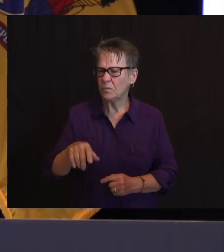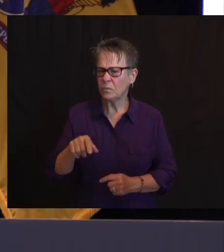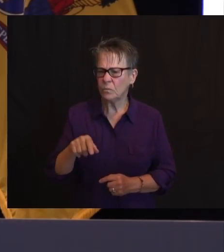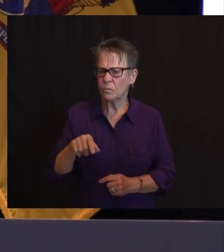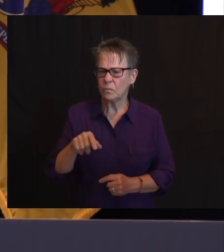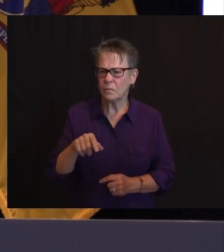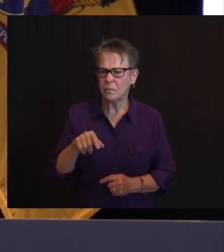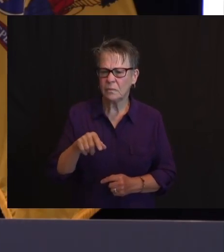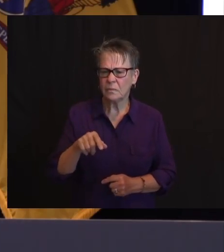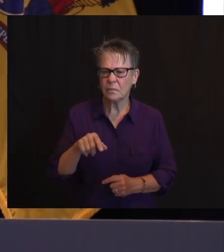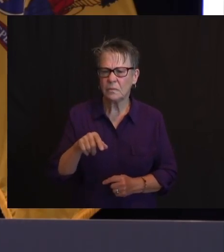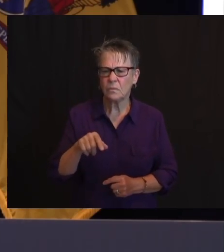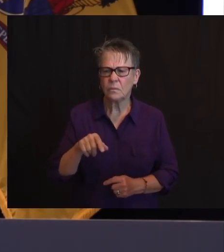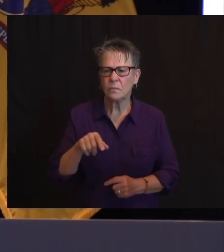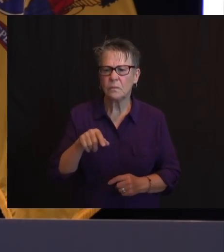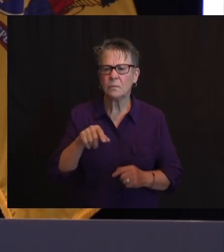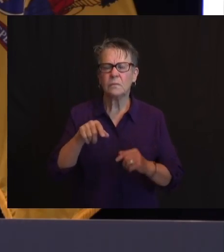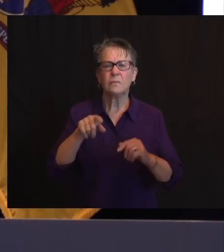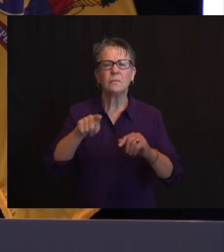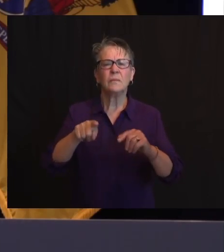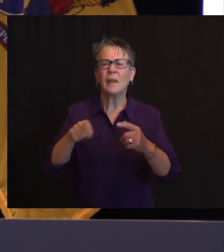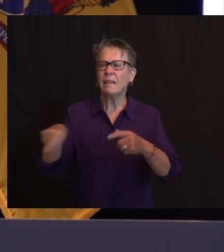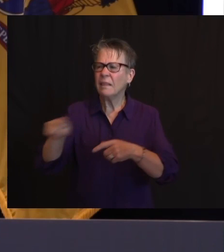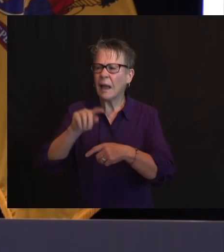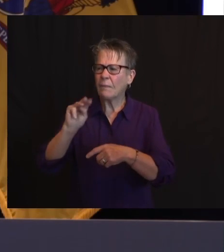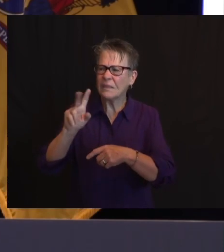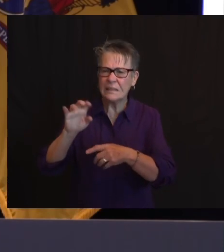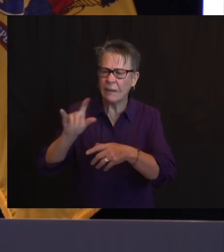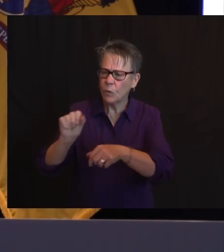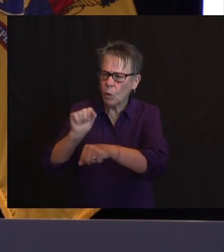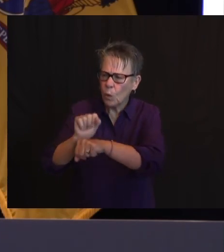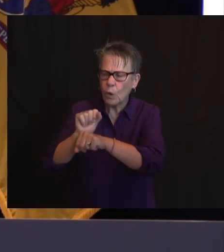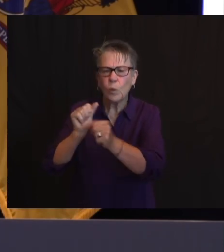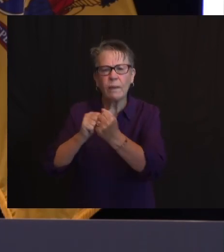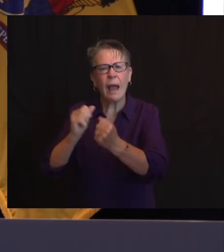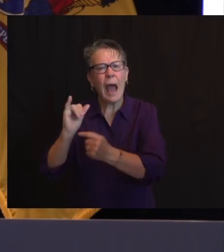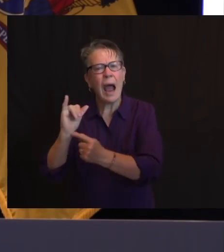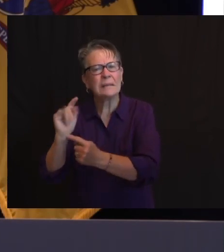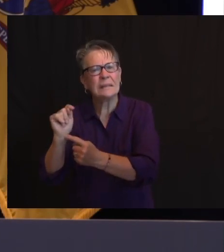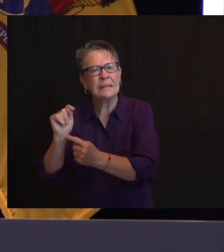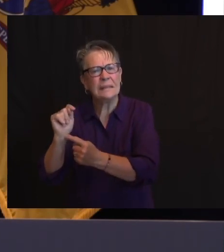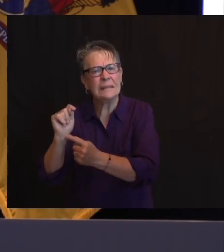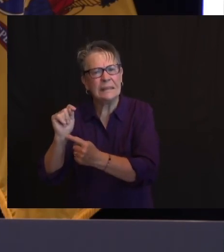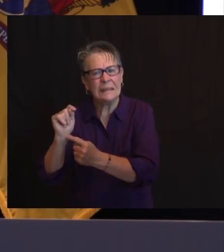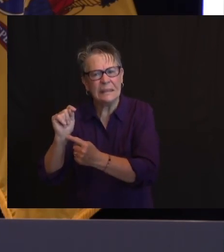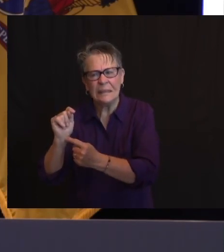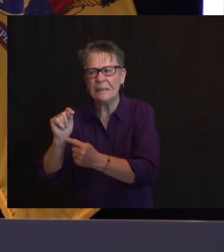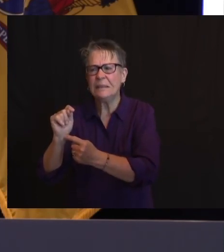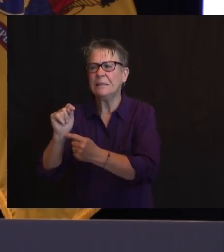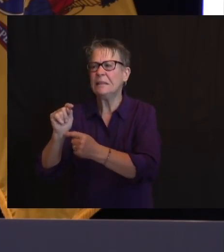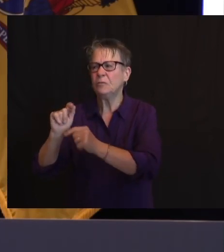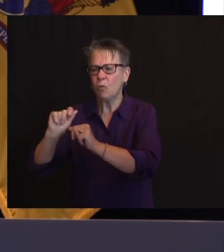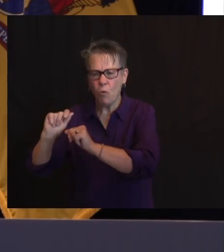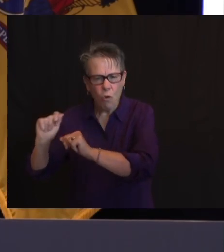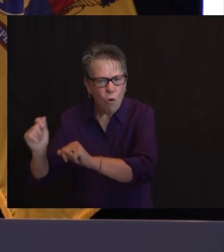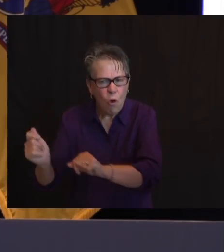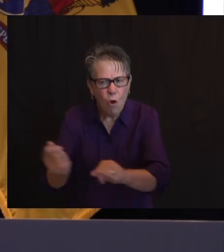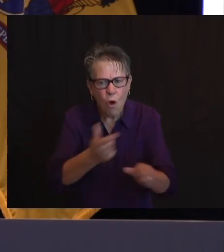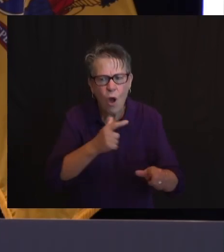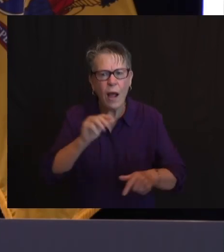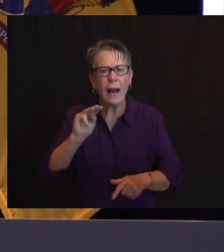By the way, it is already fully back up and operational. So that's the hot off the press answer to